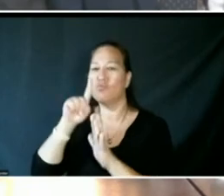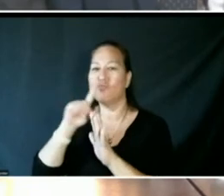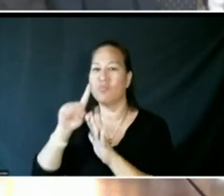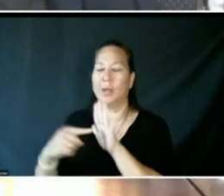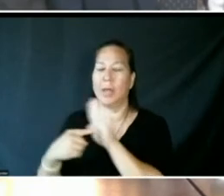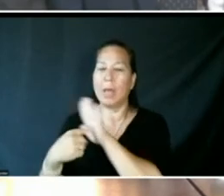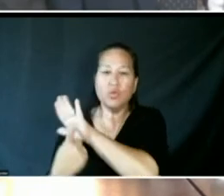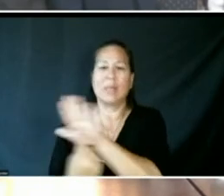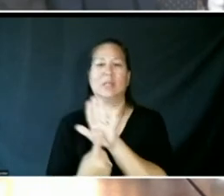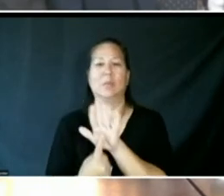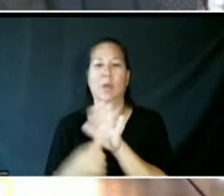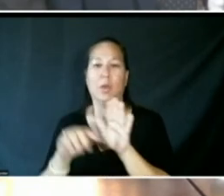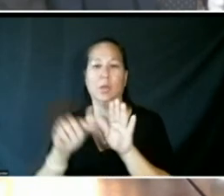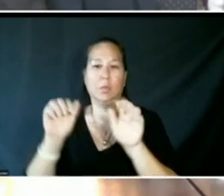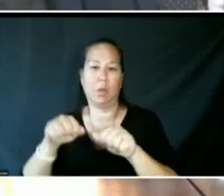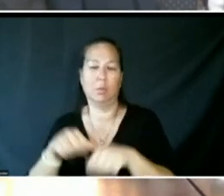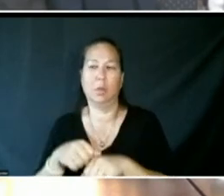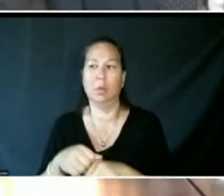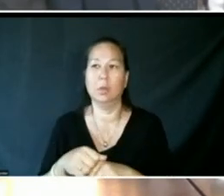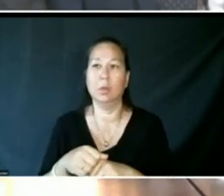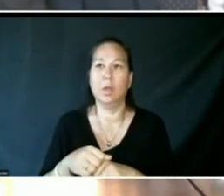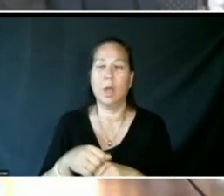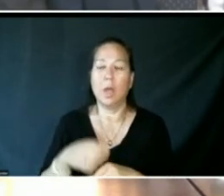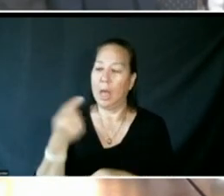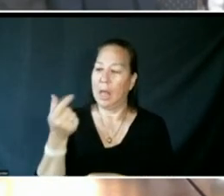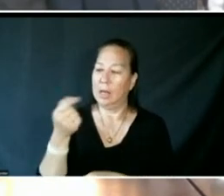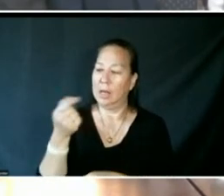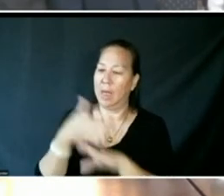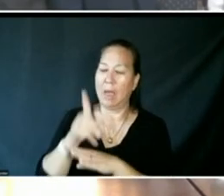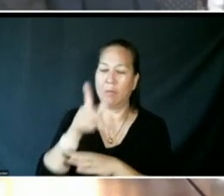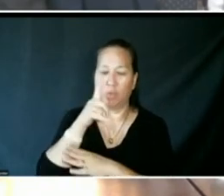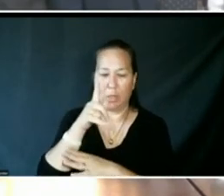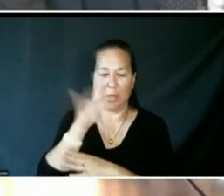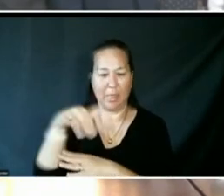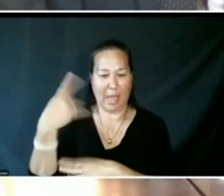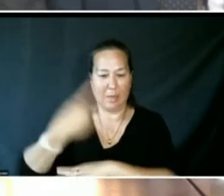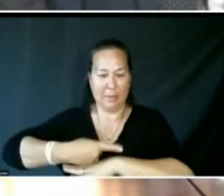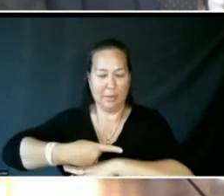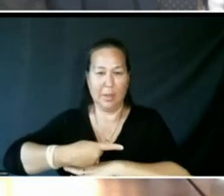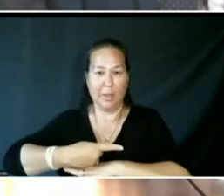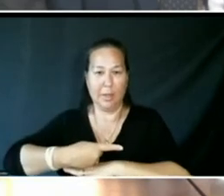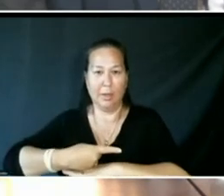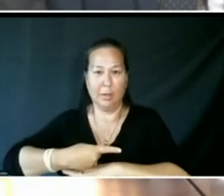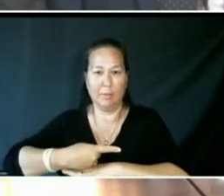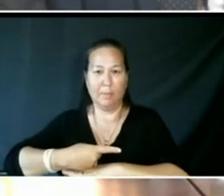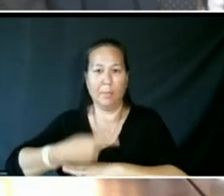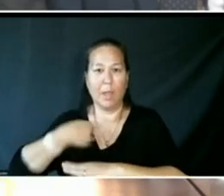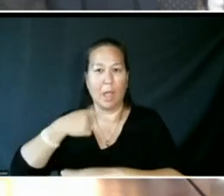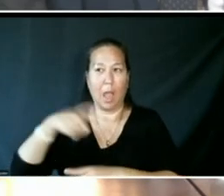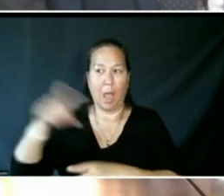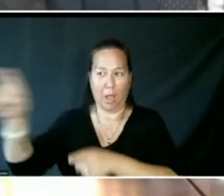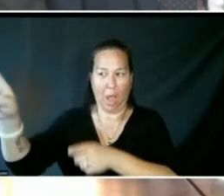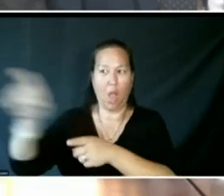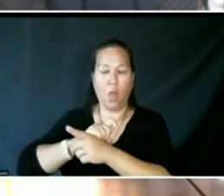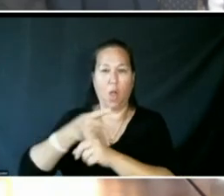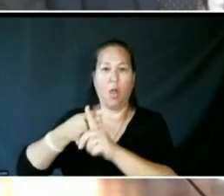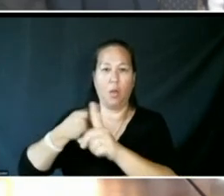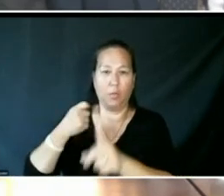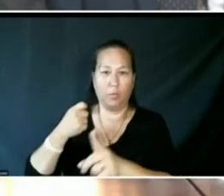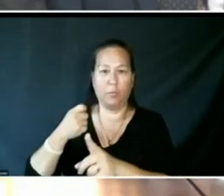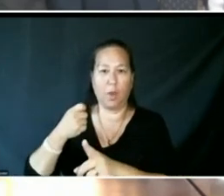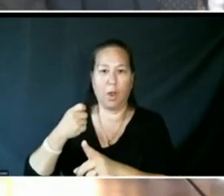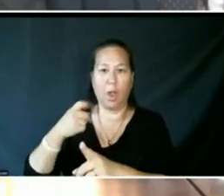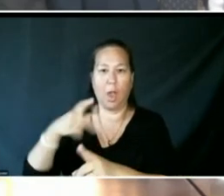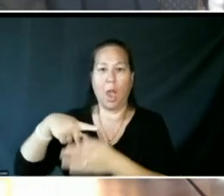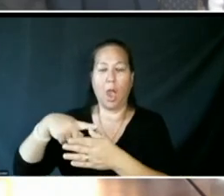on. A little after lunch that day, lunchtime, I received a call from the project manager from Dominion